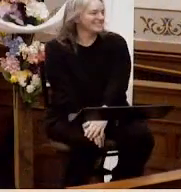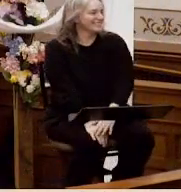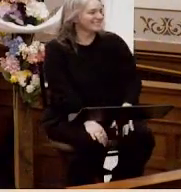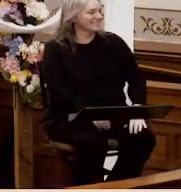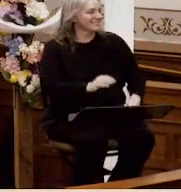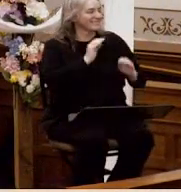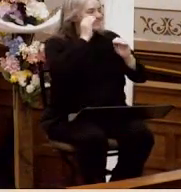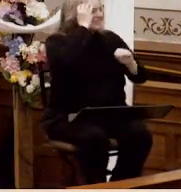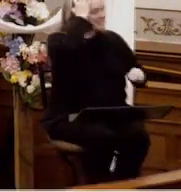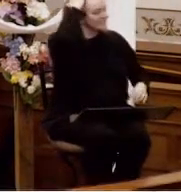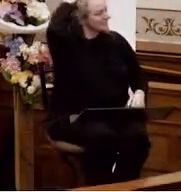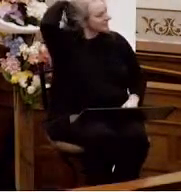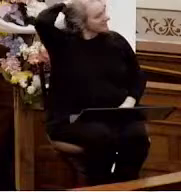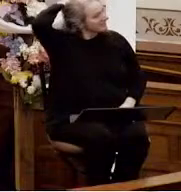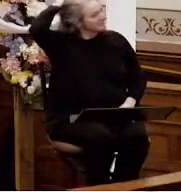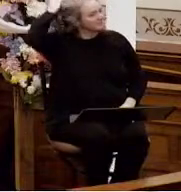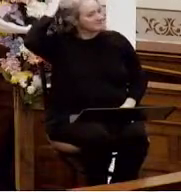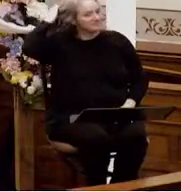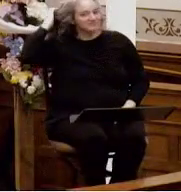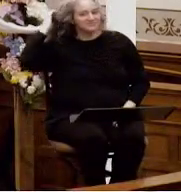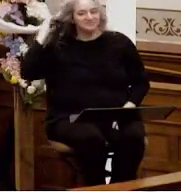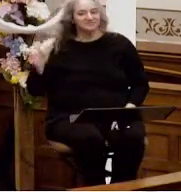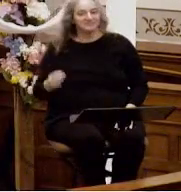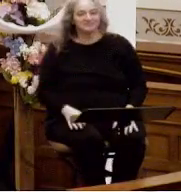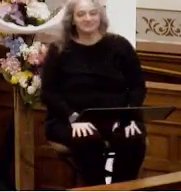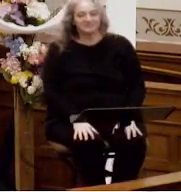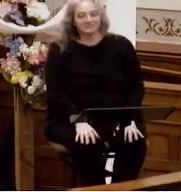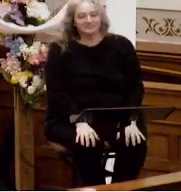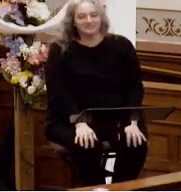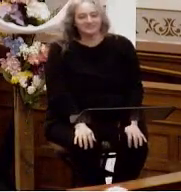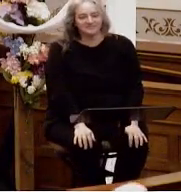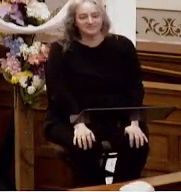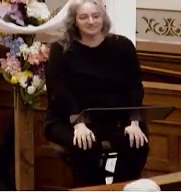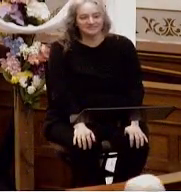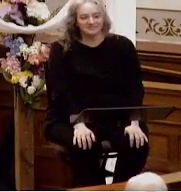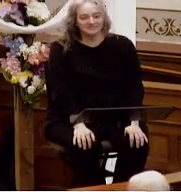Peace, peace, peace, peace, peace, peace, peace, peace.